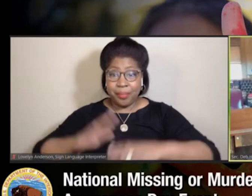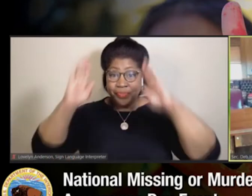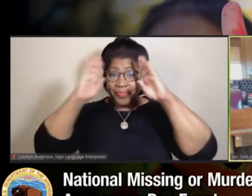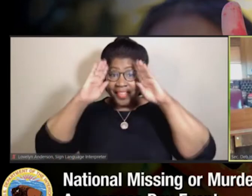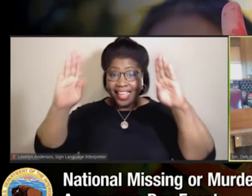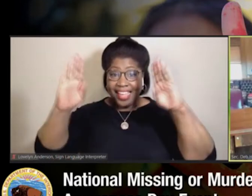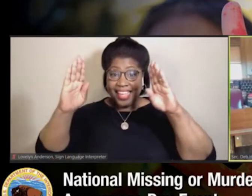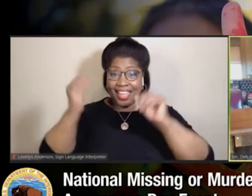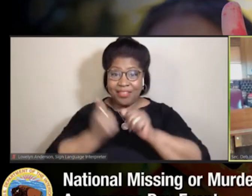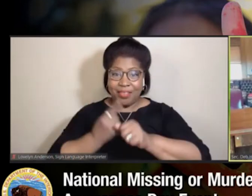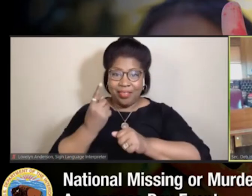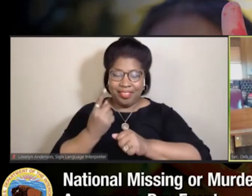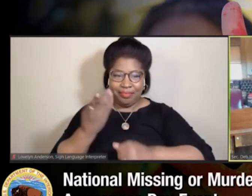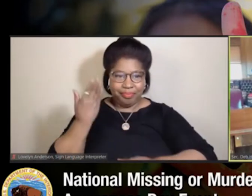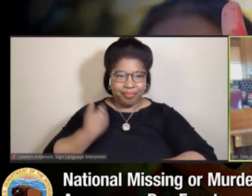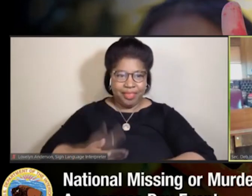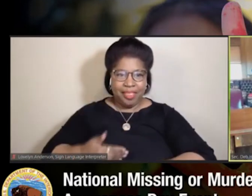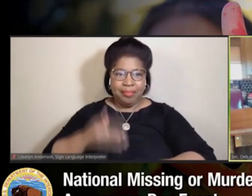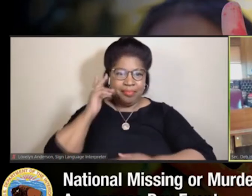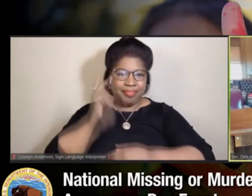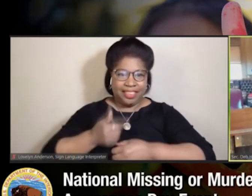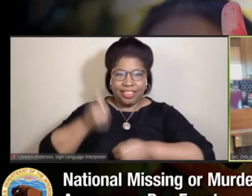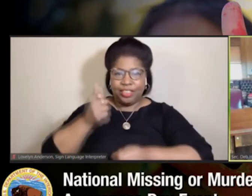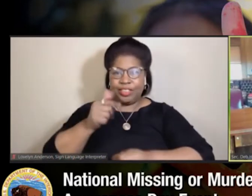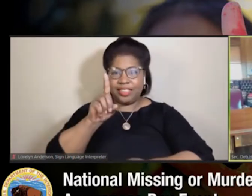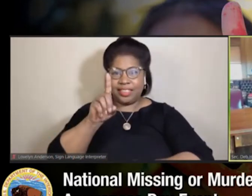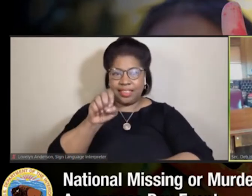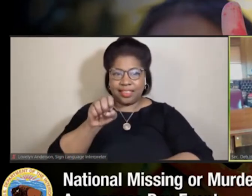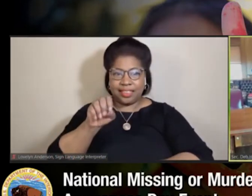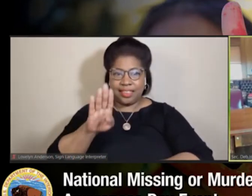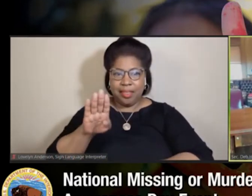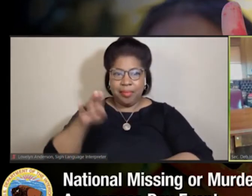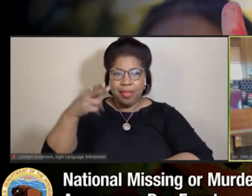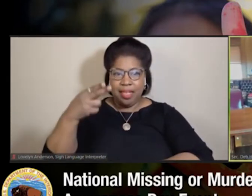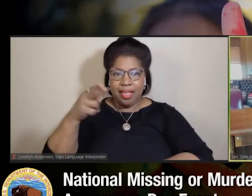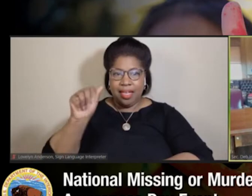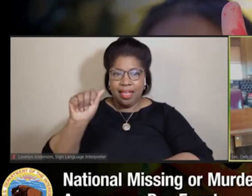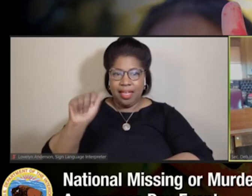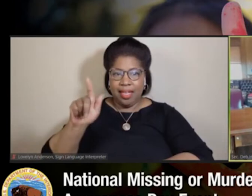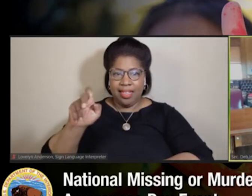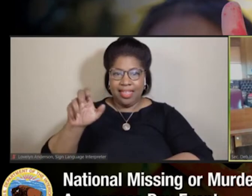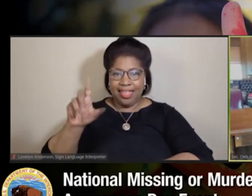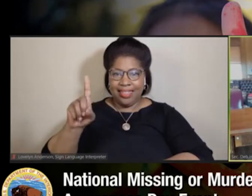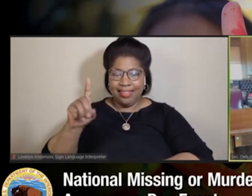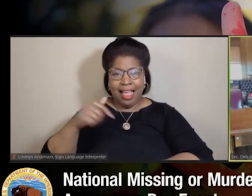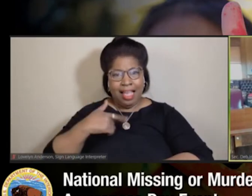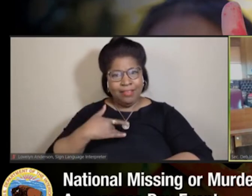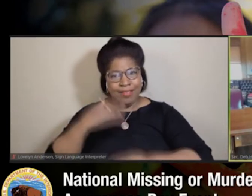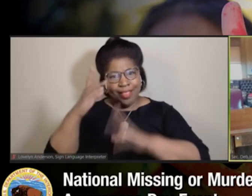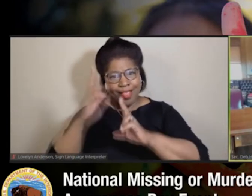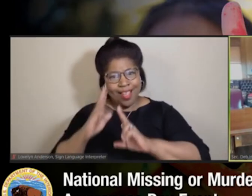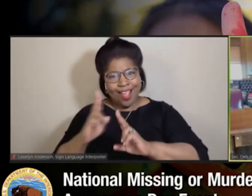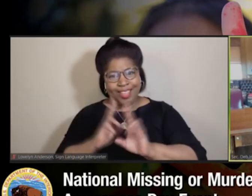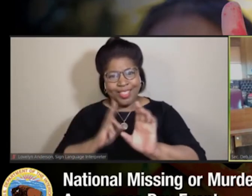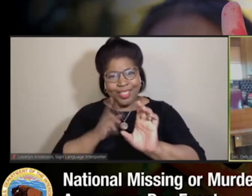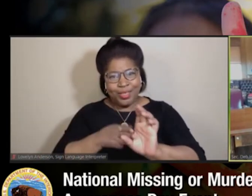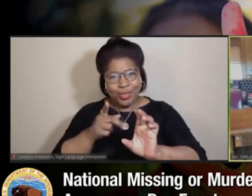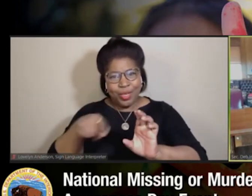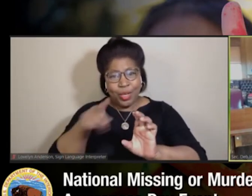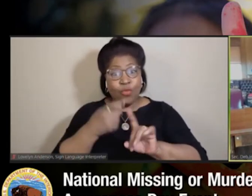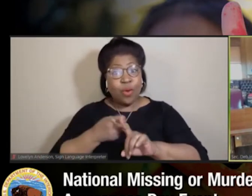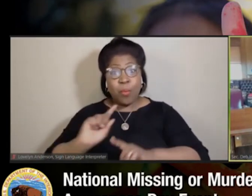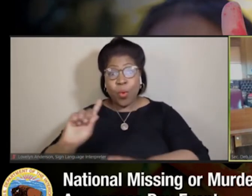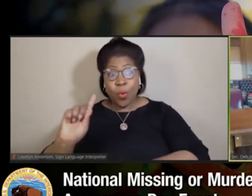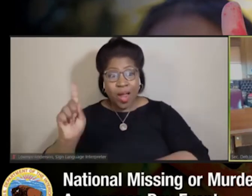I'm Secretary Deb Haaland and I'm honored to join you from the ancestral homelands of the Anacostan and Piscataway